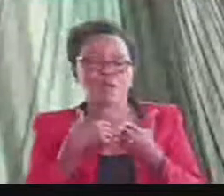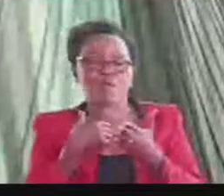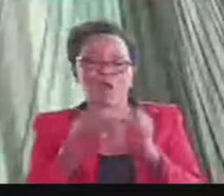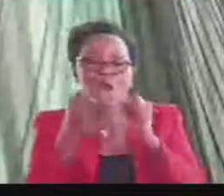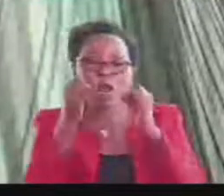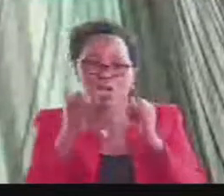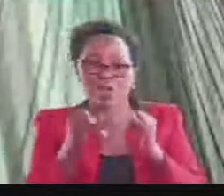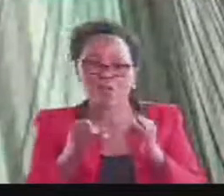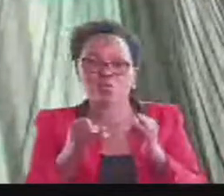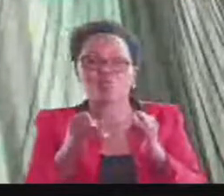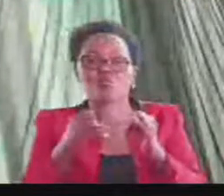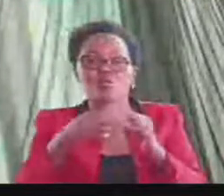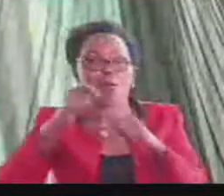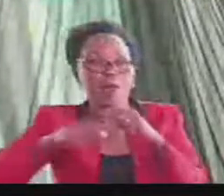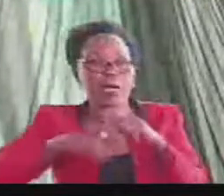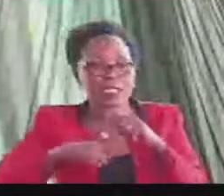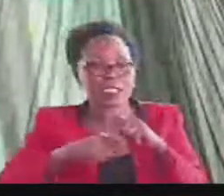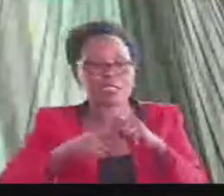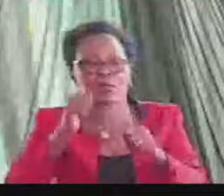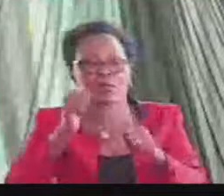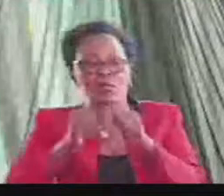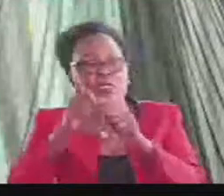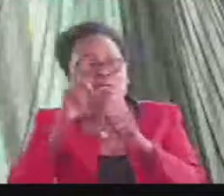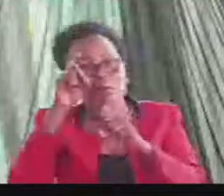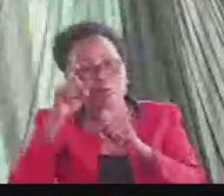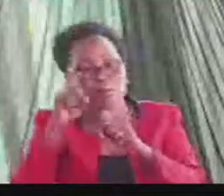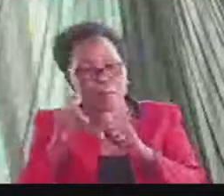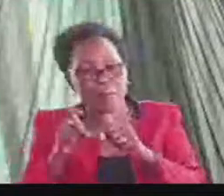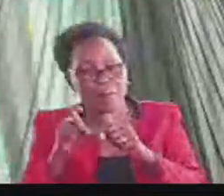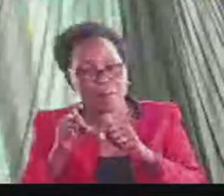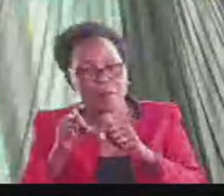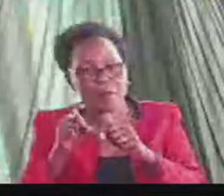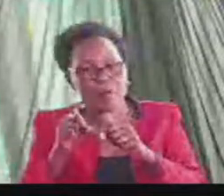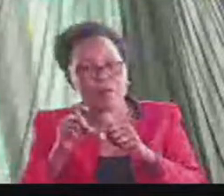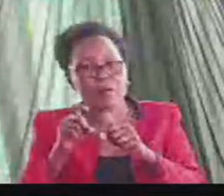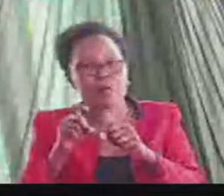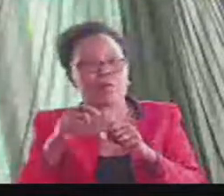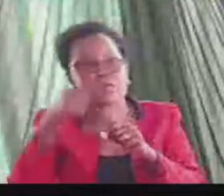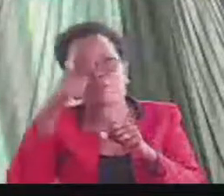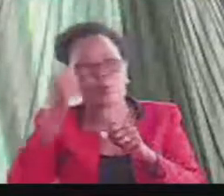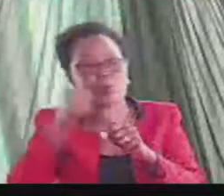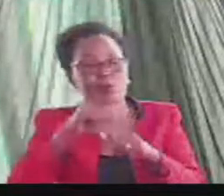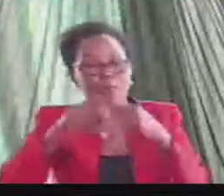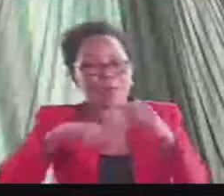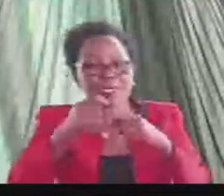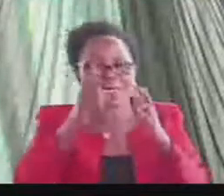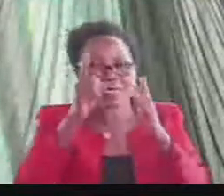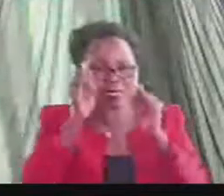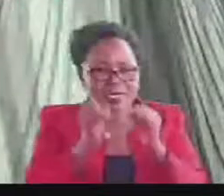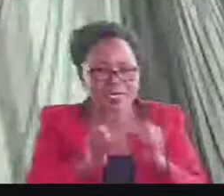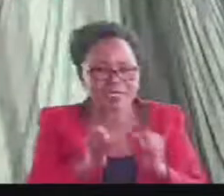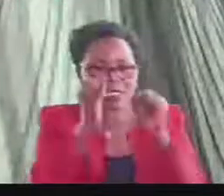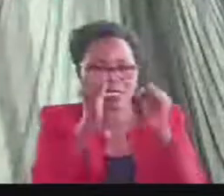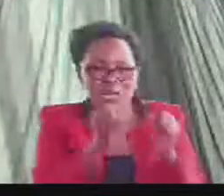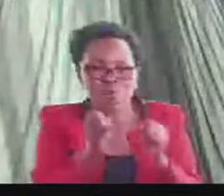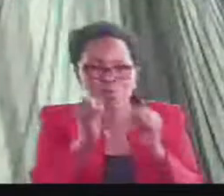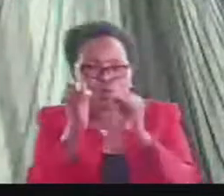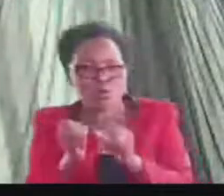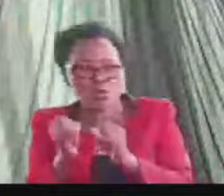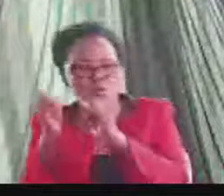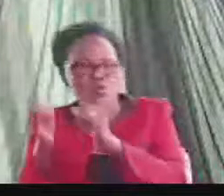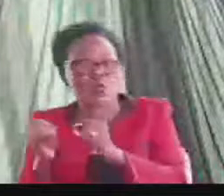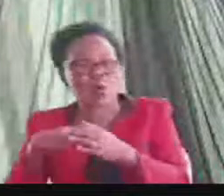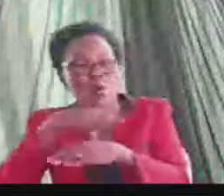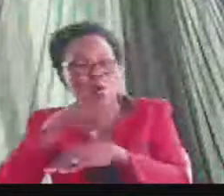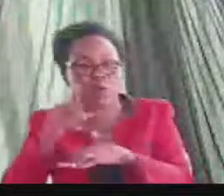type of machine which has to be, the one you are buying has become obsolete or needs improvement. So as the head of